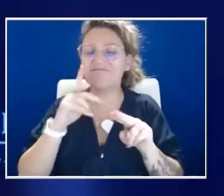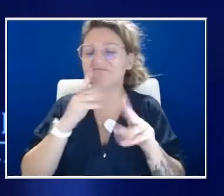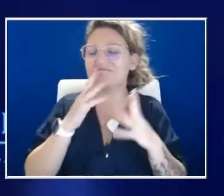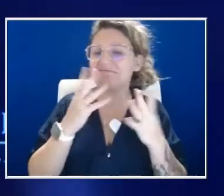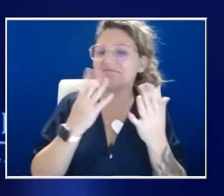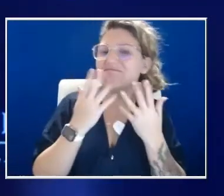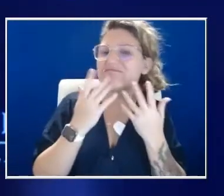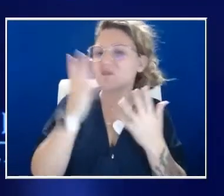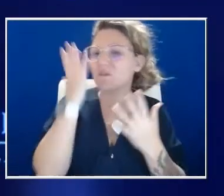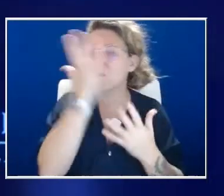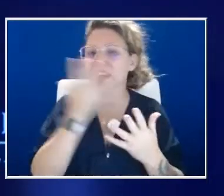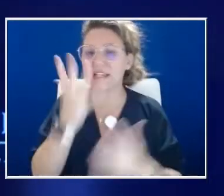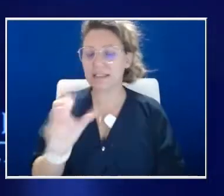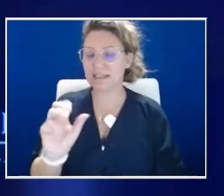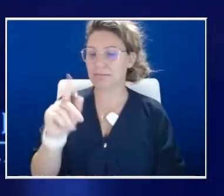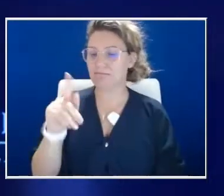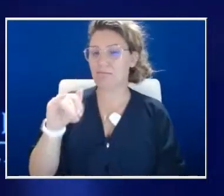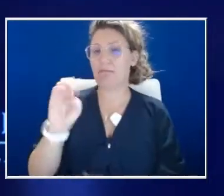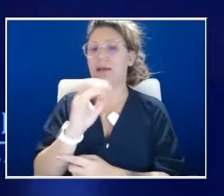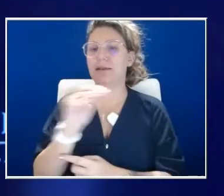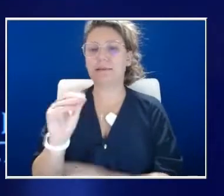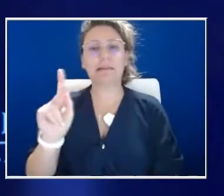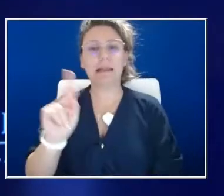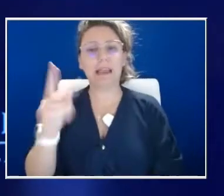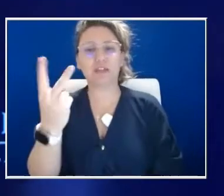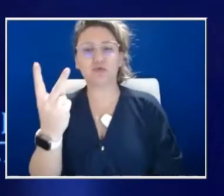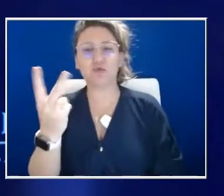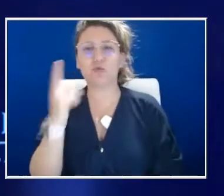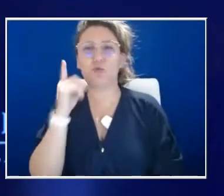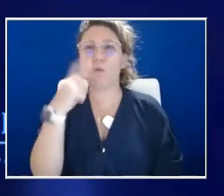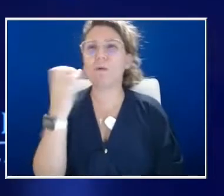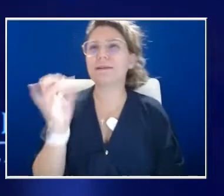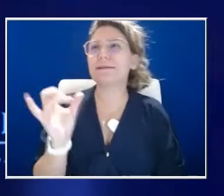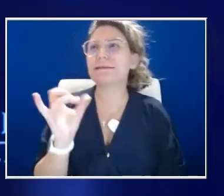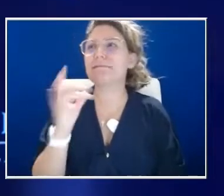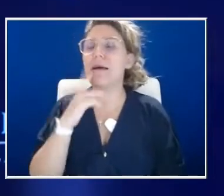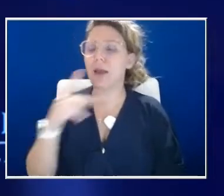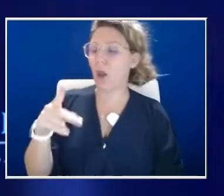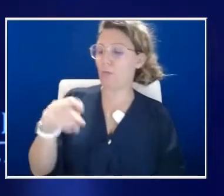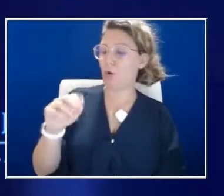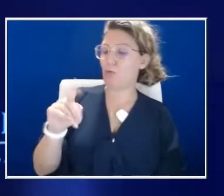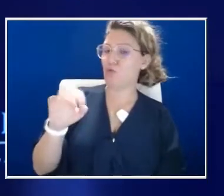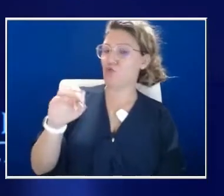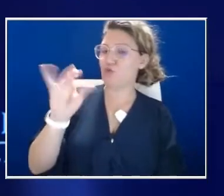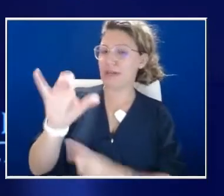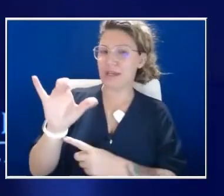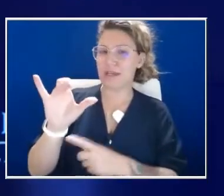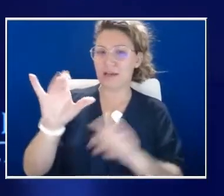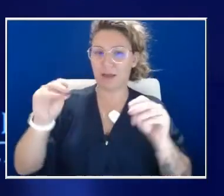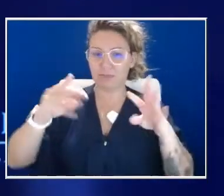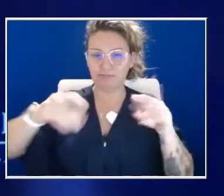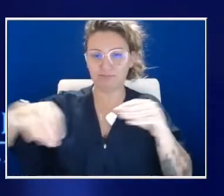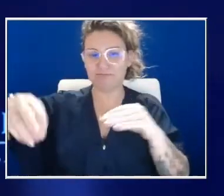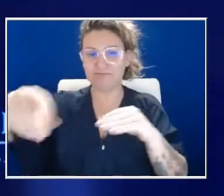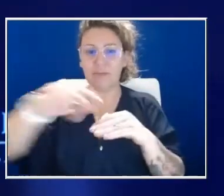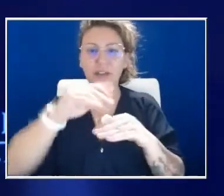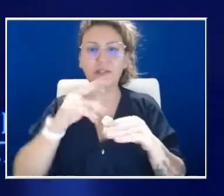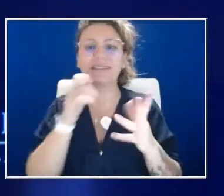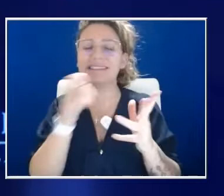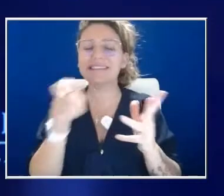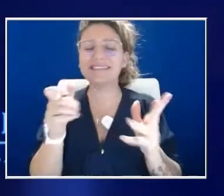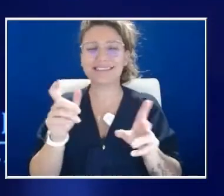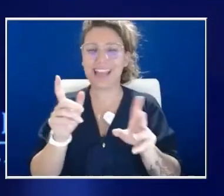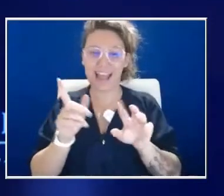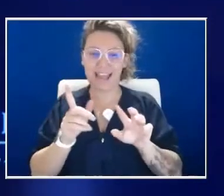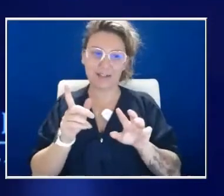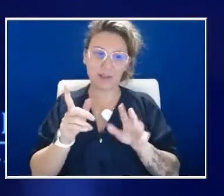fun packaging that kind of looks like potpourri. So it's not new that a lot of these medications and drugs sold on the street are